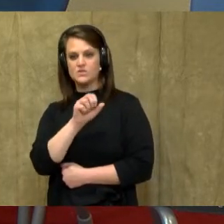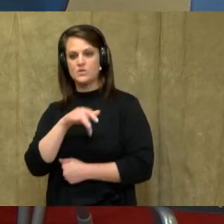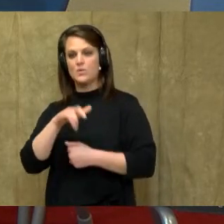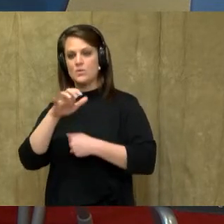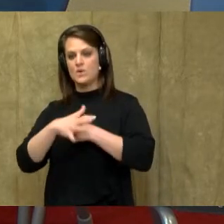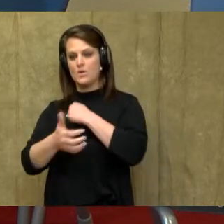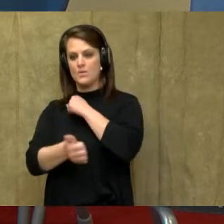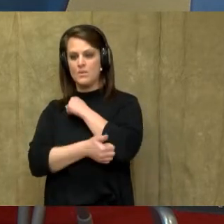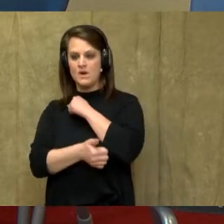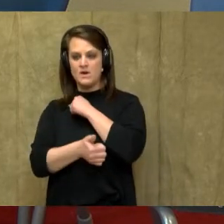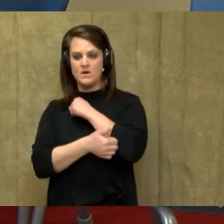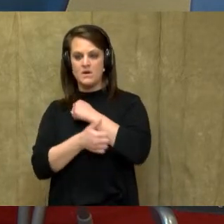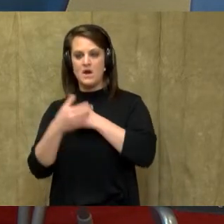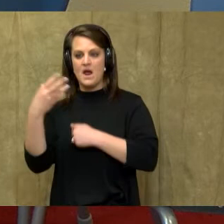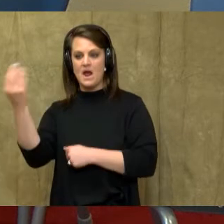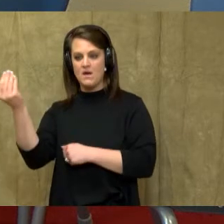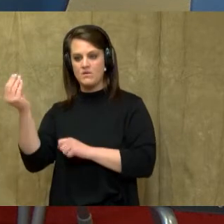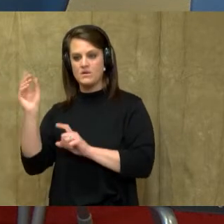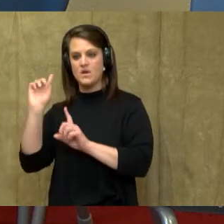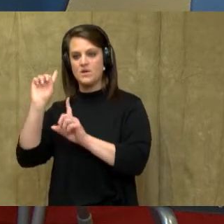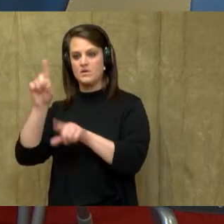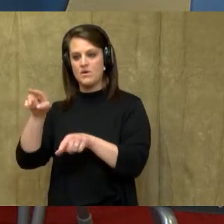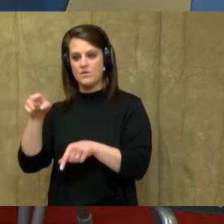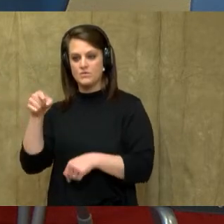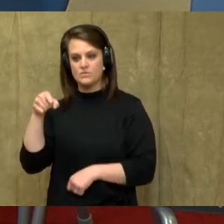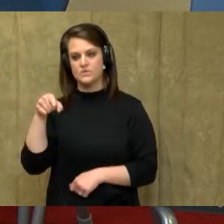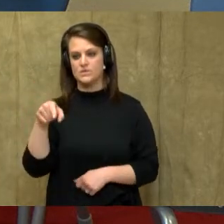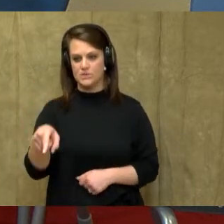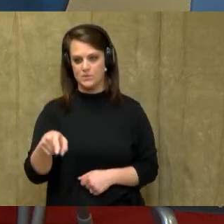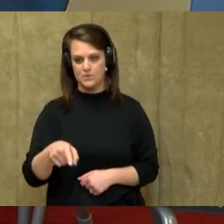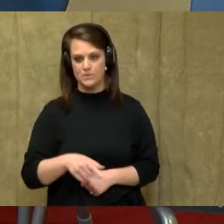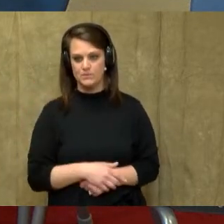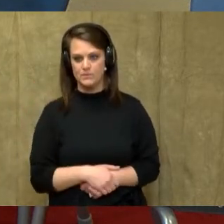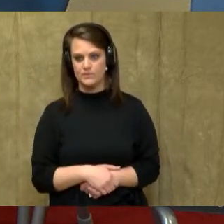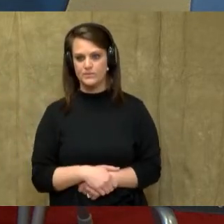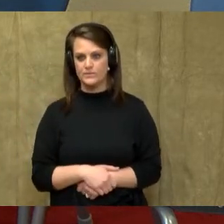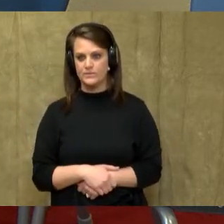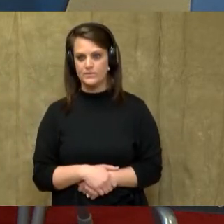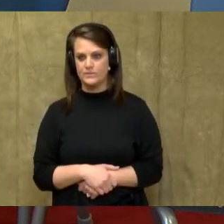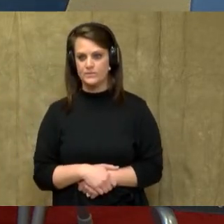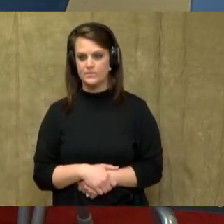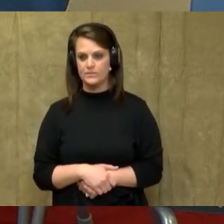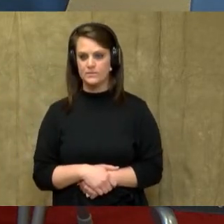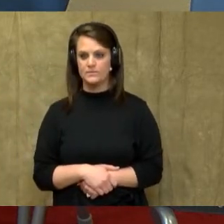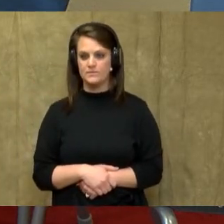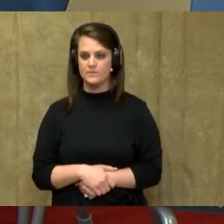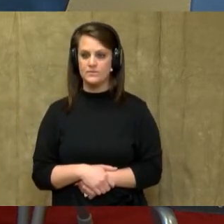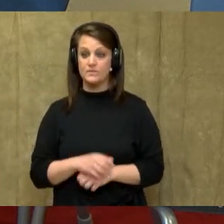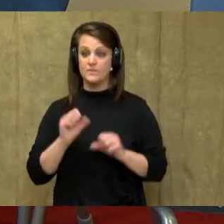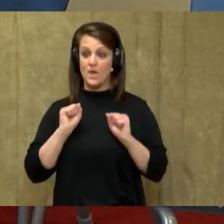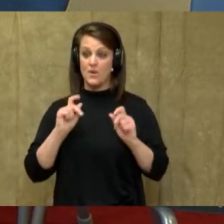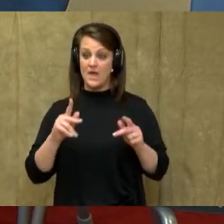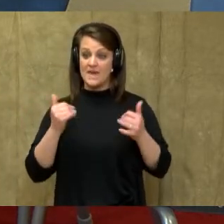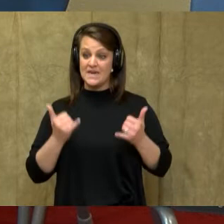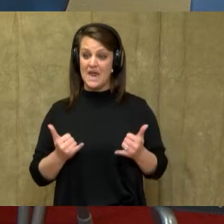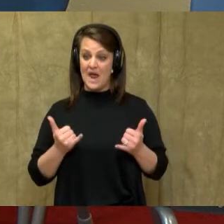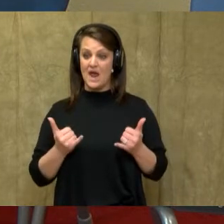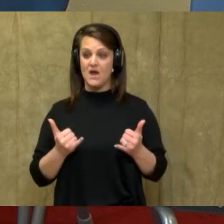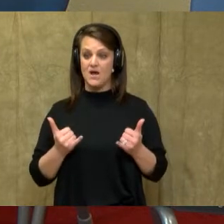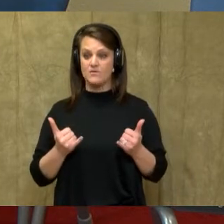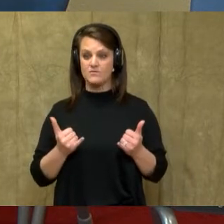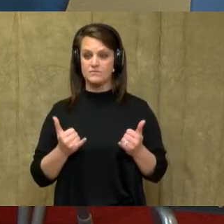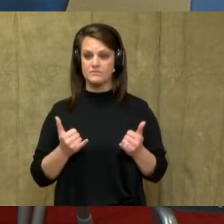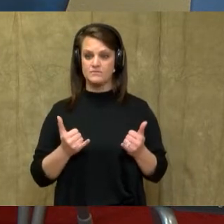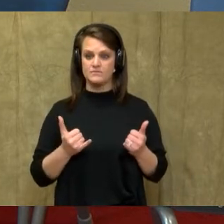Acca-bacca, soda cracker, out goes you. Okay, now let's move to the next